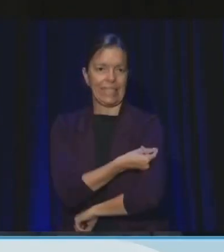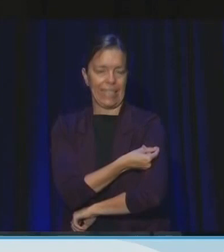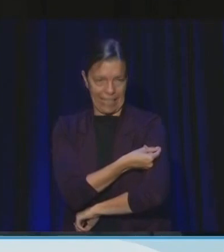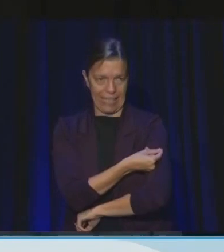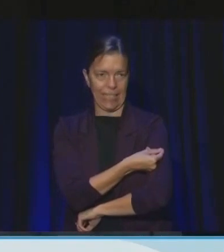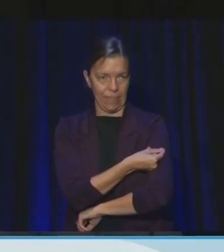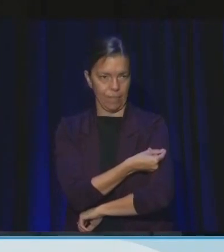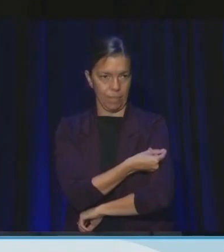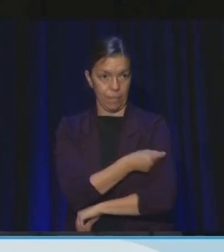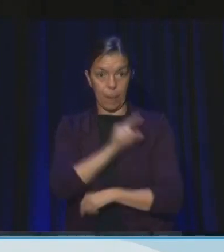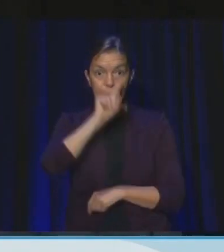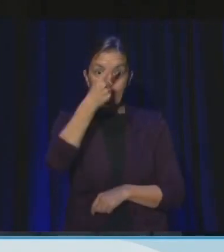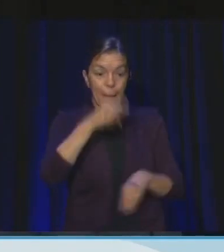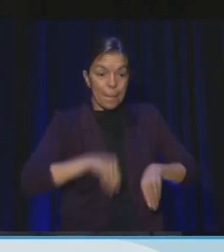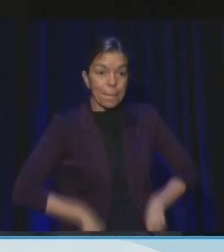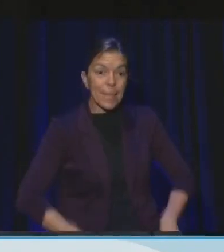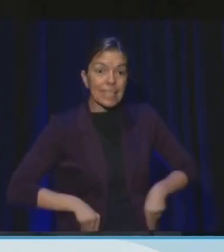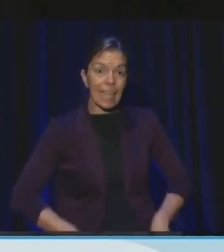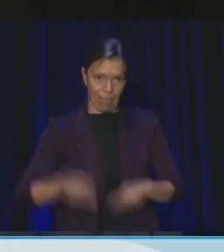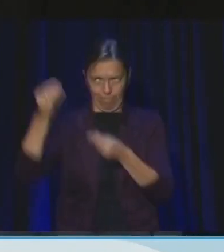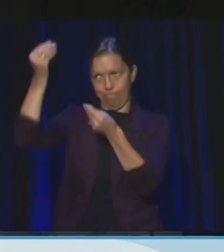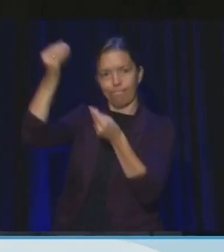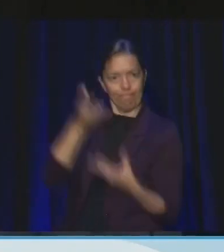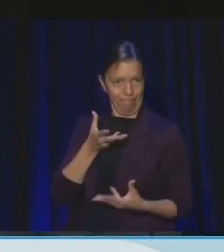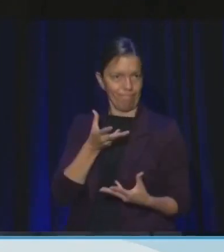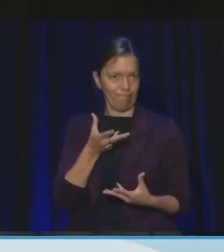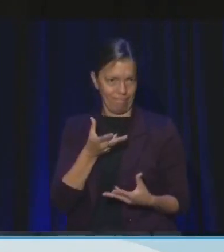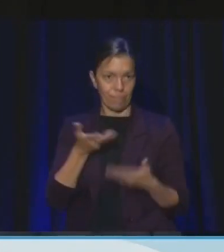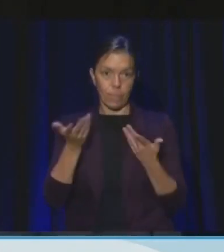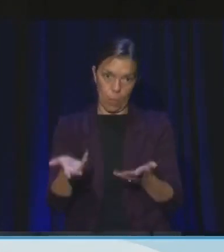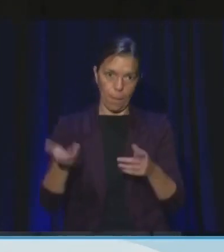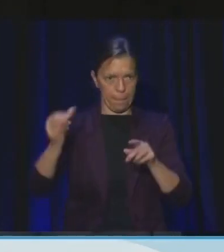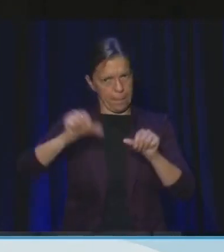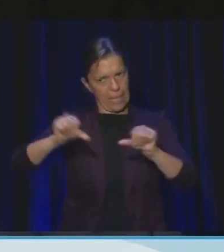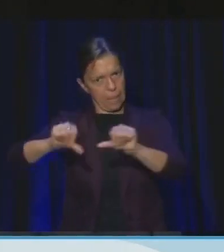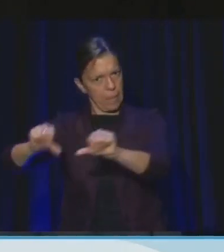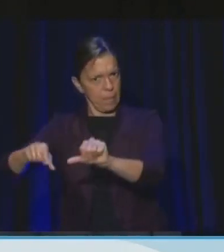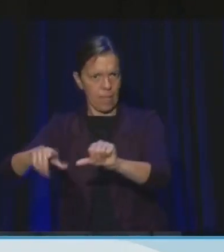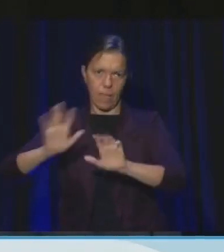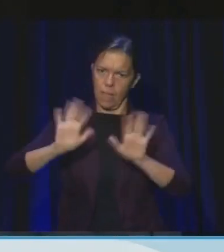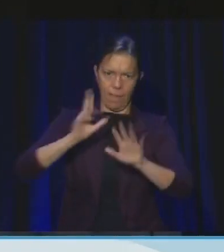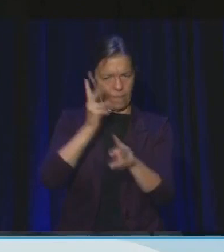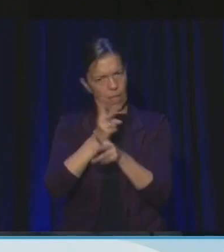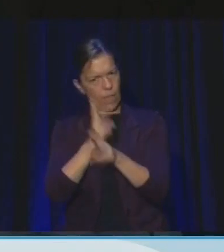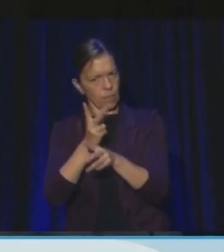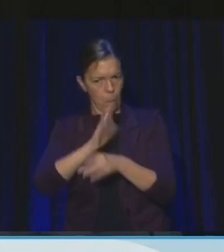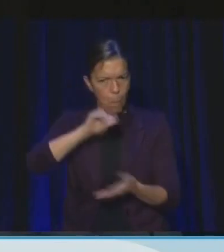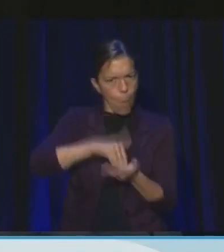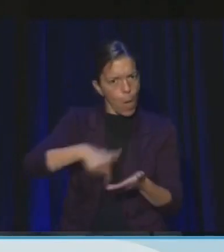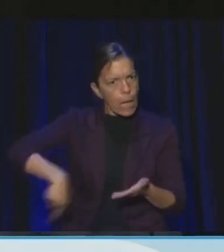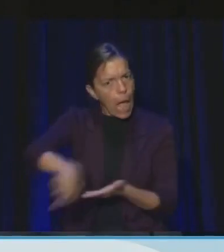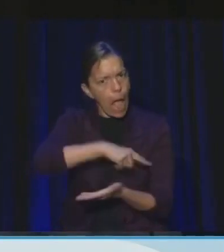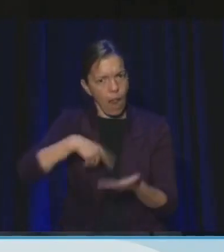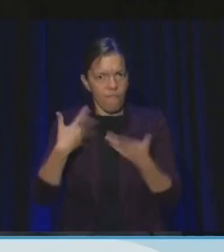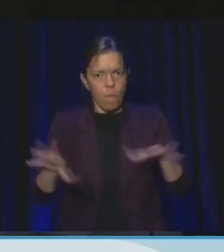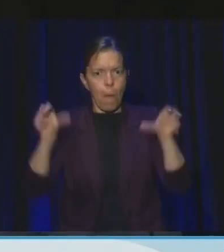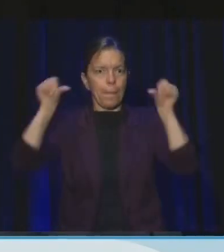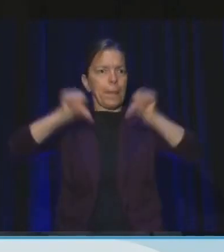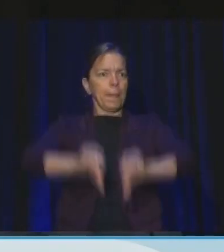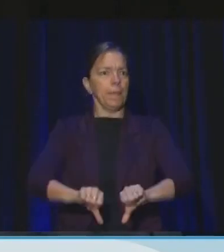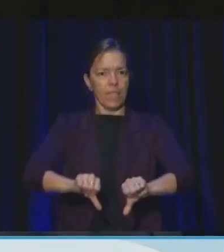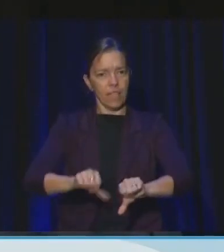very high, particularly in the region of Montréal. And this pressure could be accentuated in the rest of Quebec